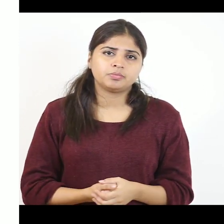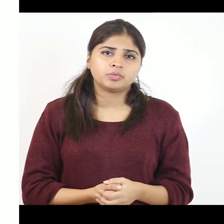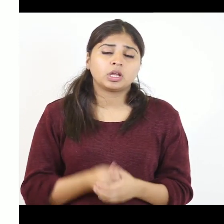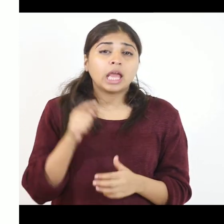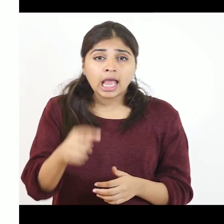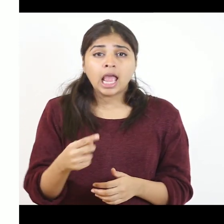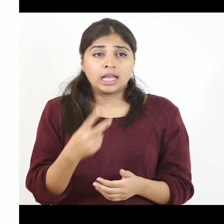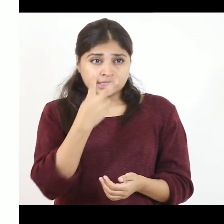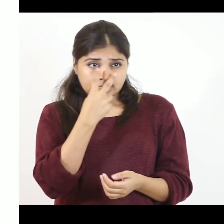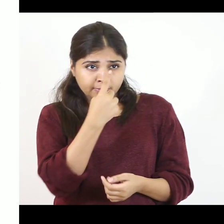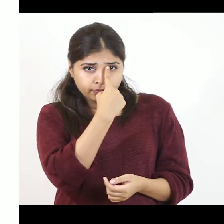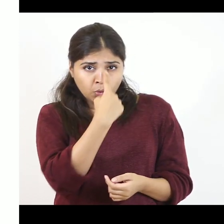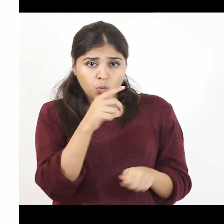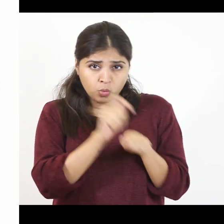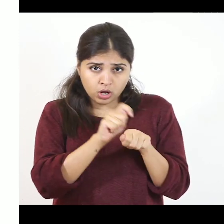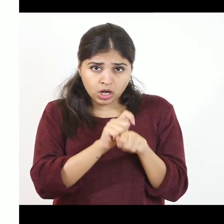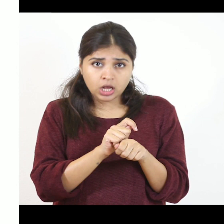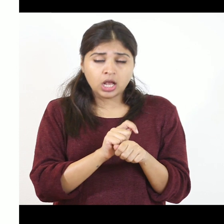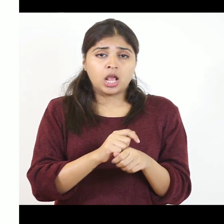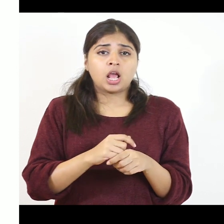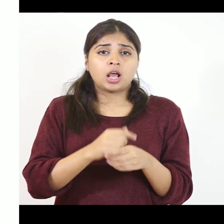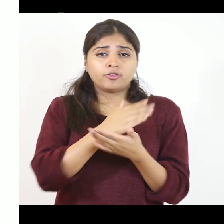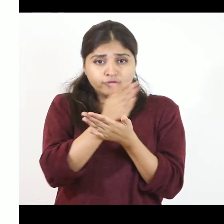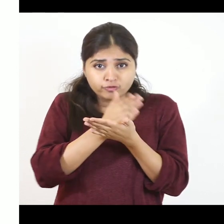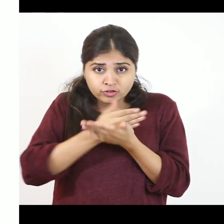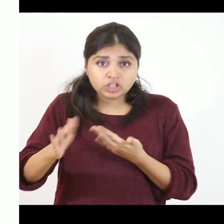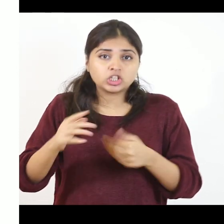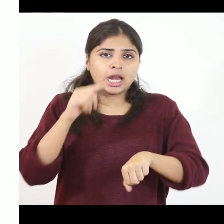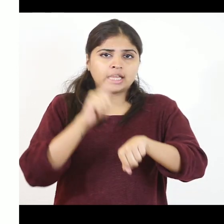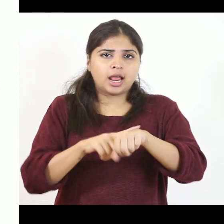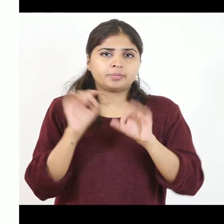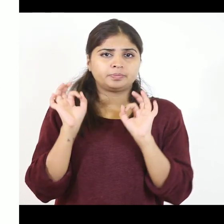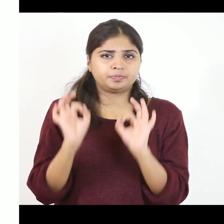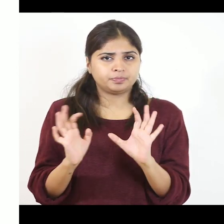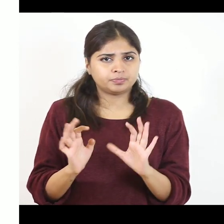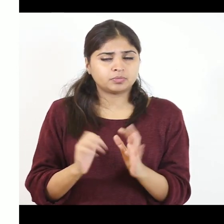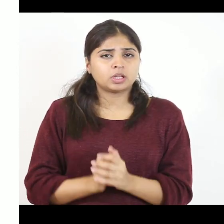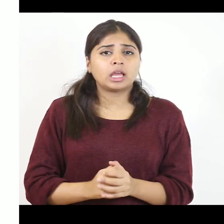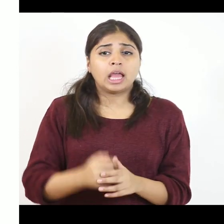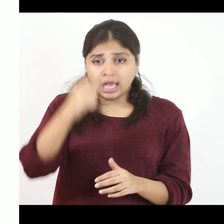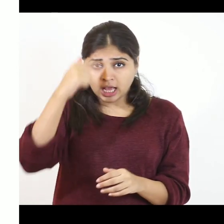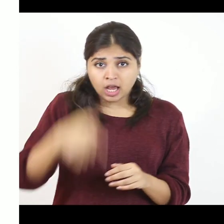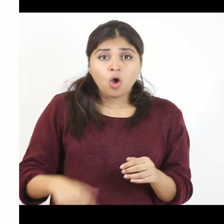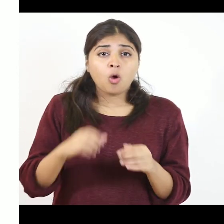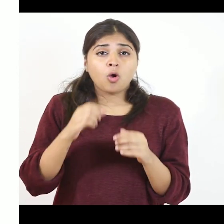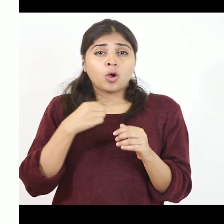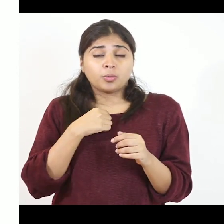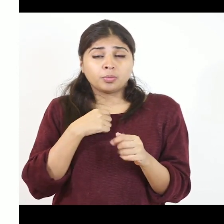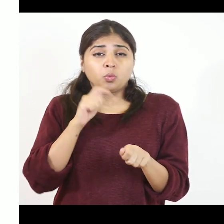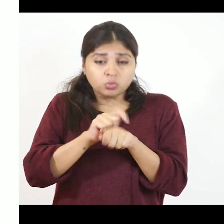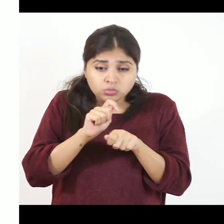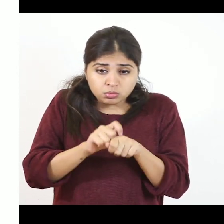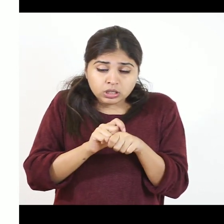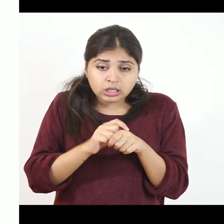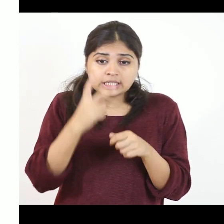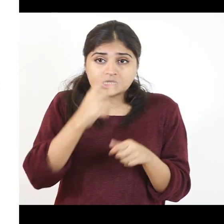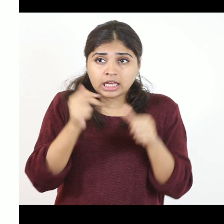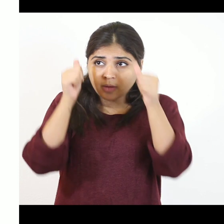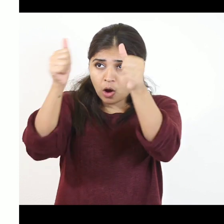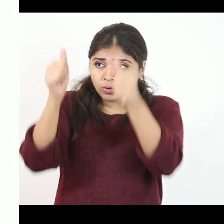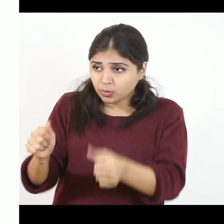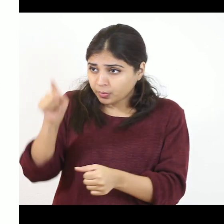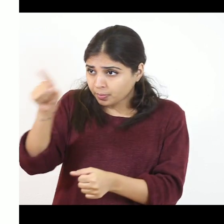time. For a data entry operator, it is necessary to show the output of his work